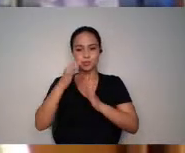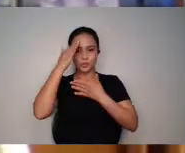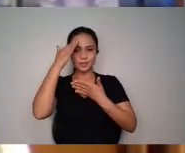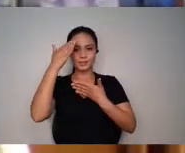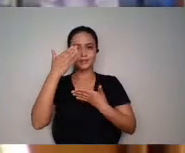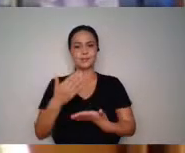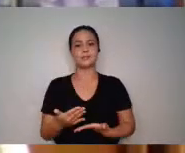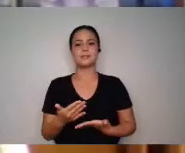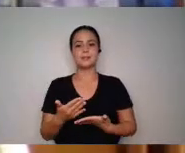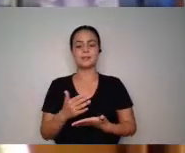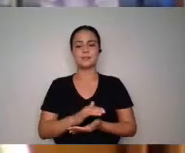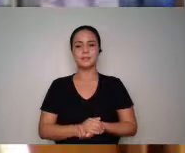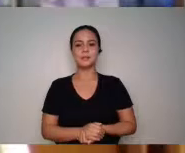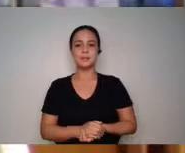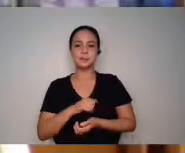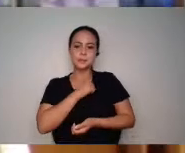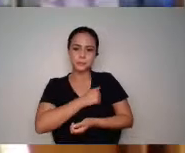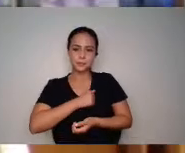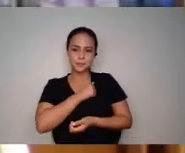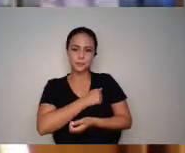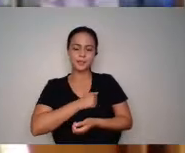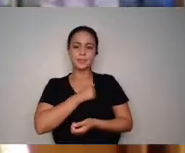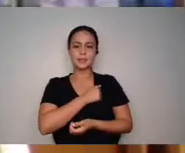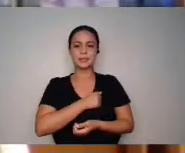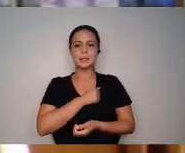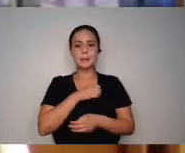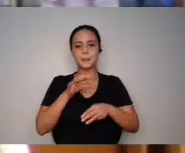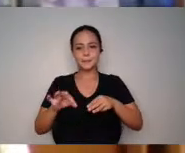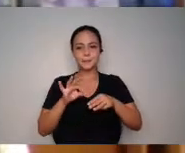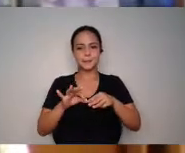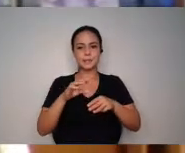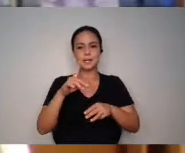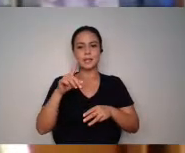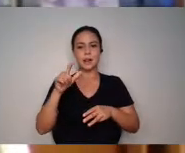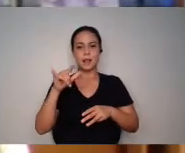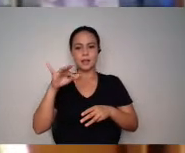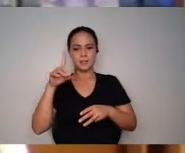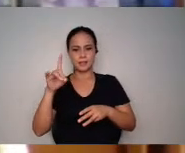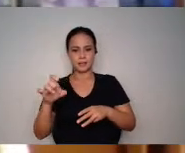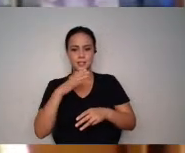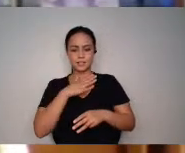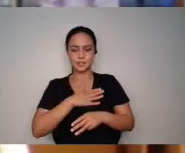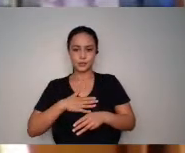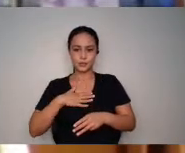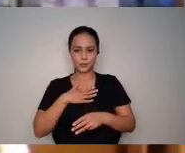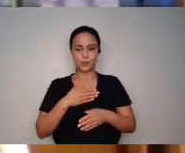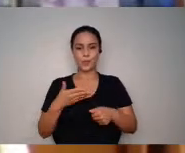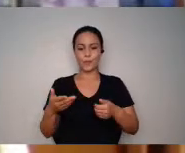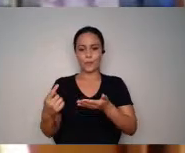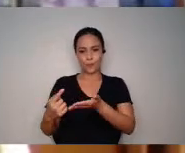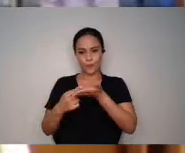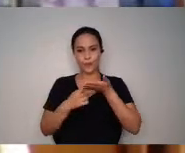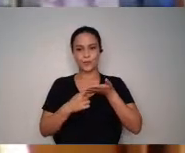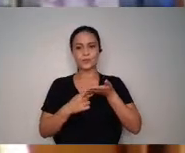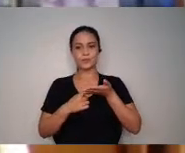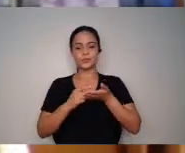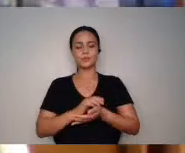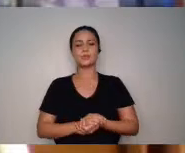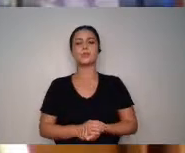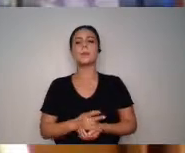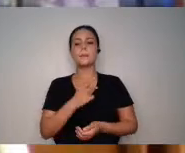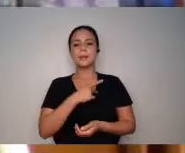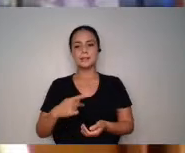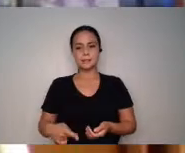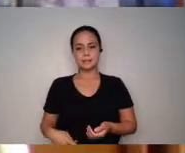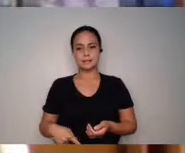And I also have to thank my dear friend, Justice Maria Adelaide, who